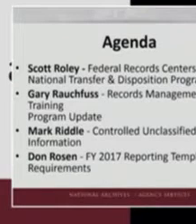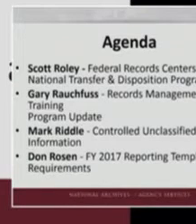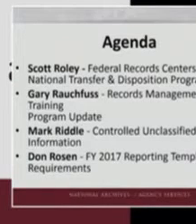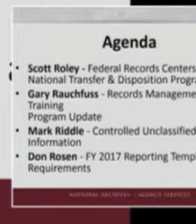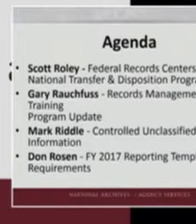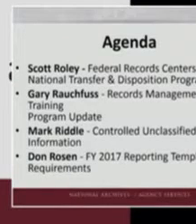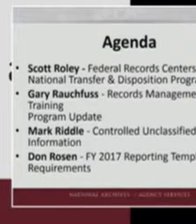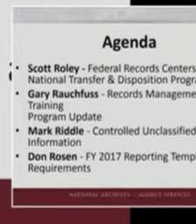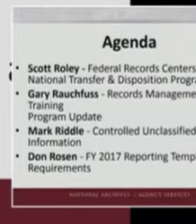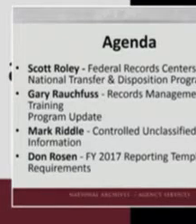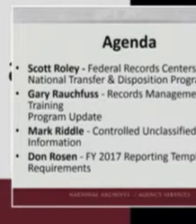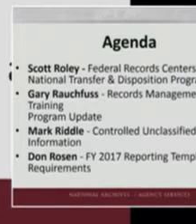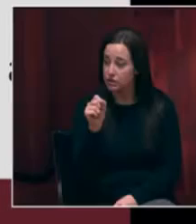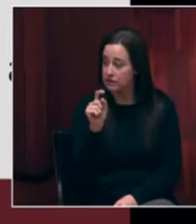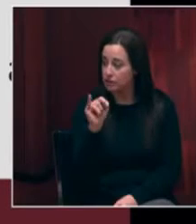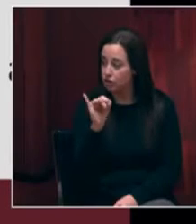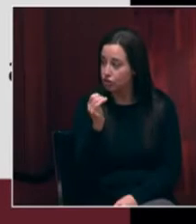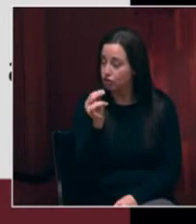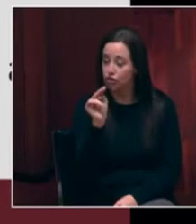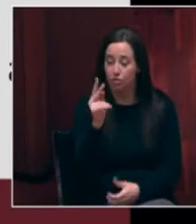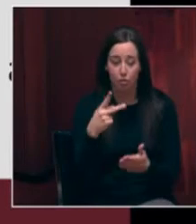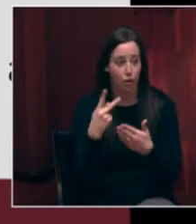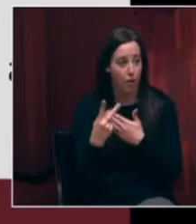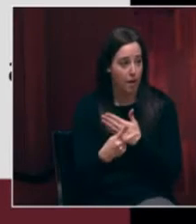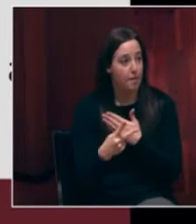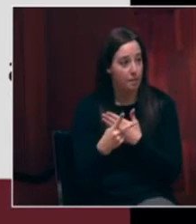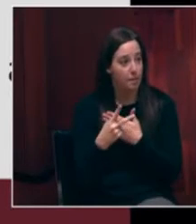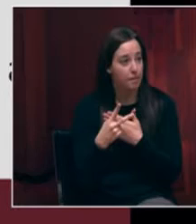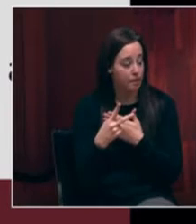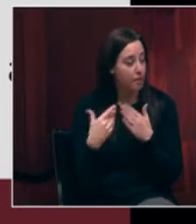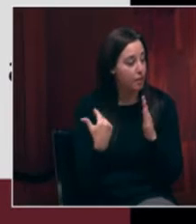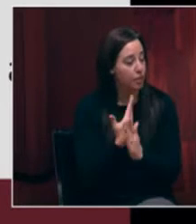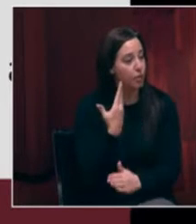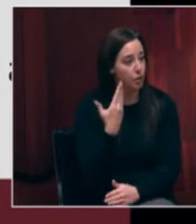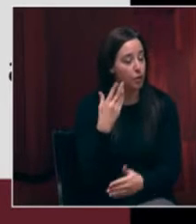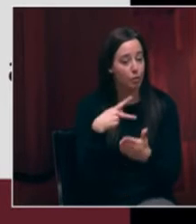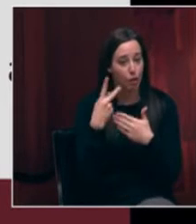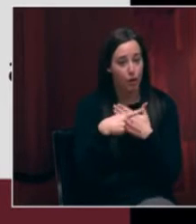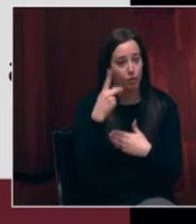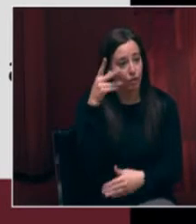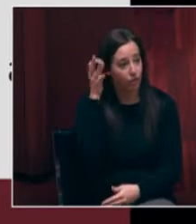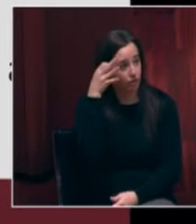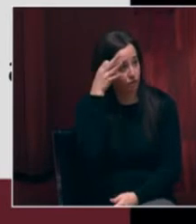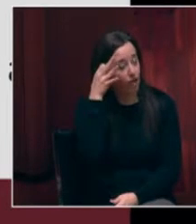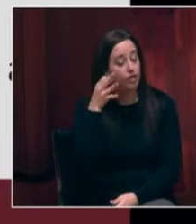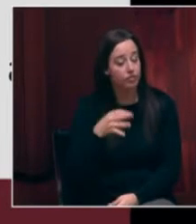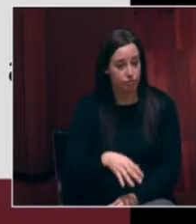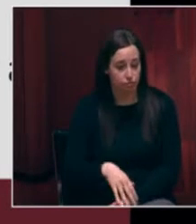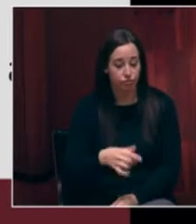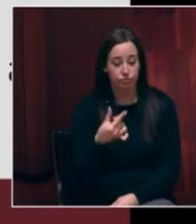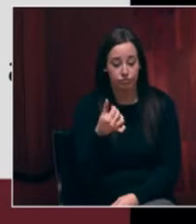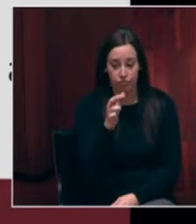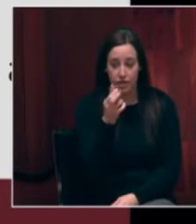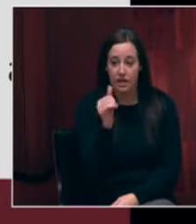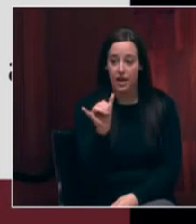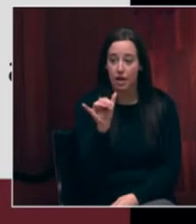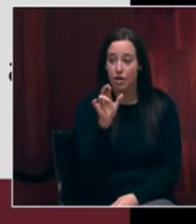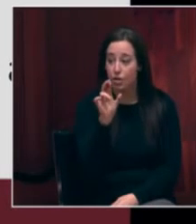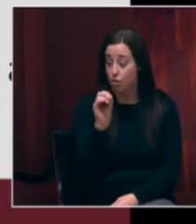National Transfer and Disposition Program, the new program for the Federal Record Center Program. Gary